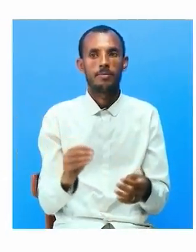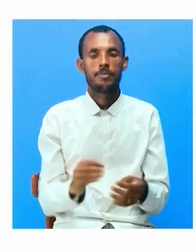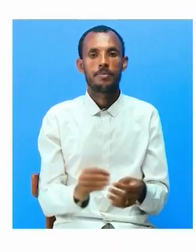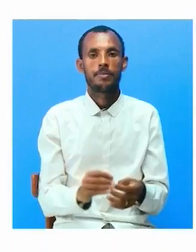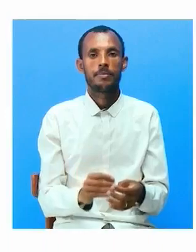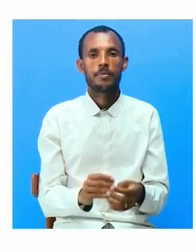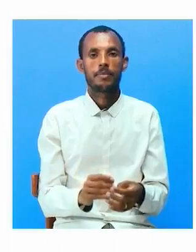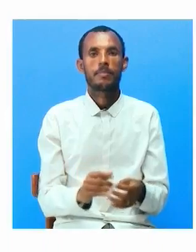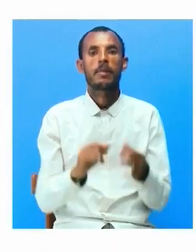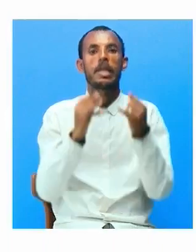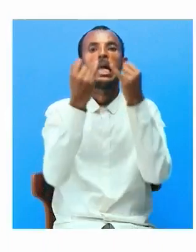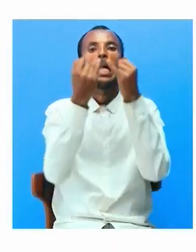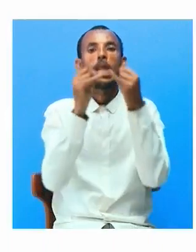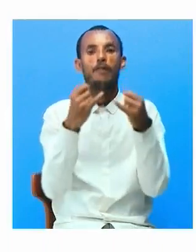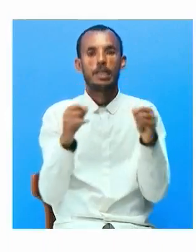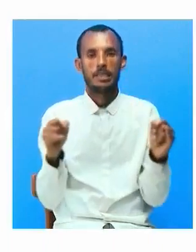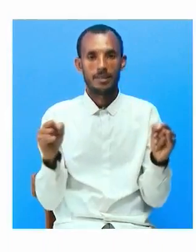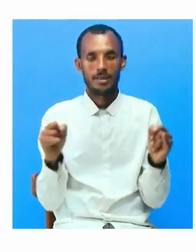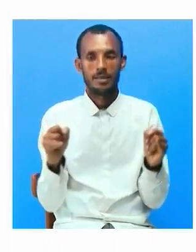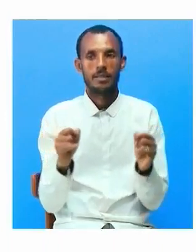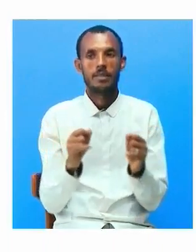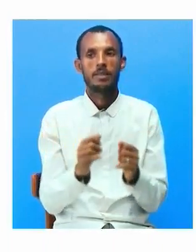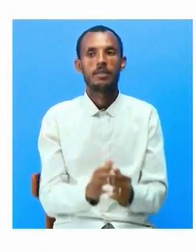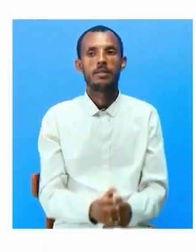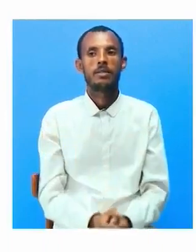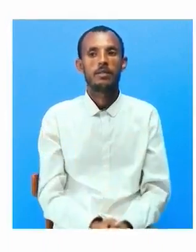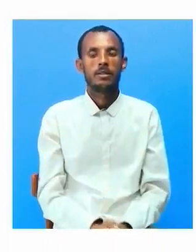and division